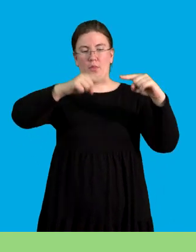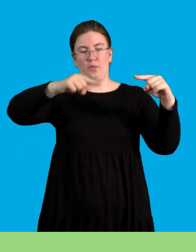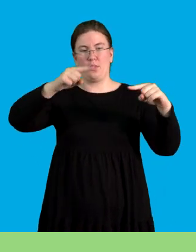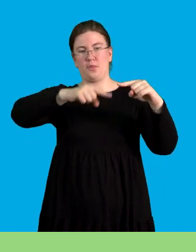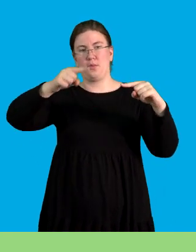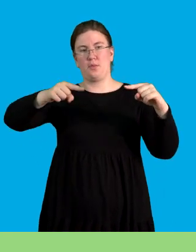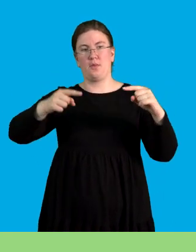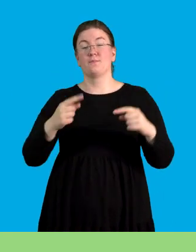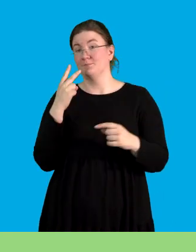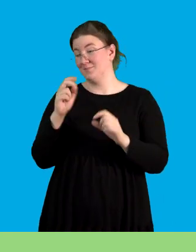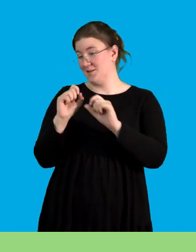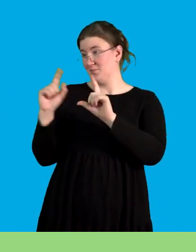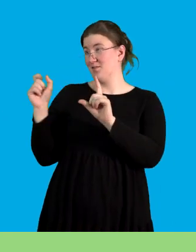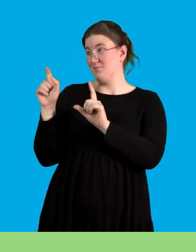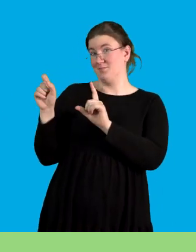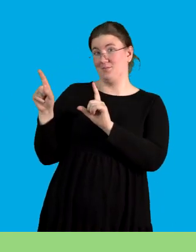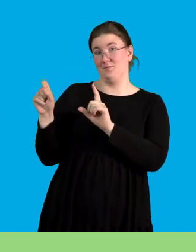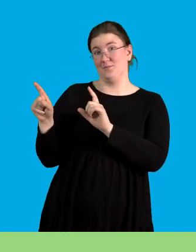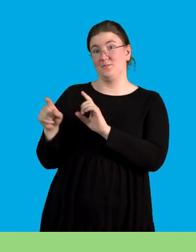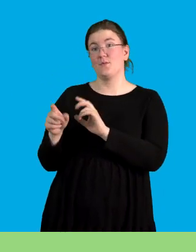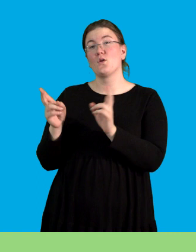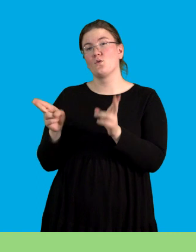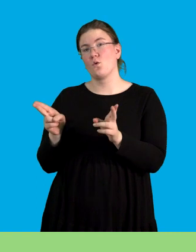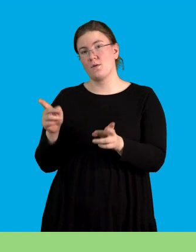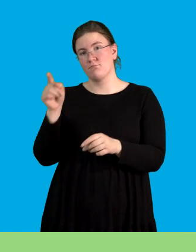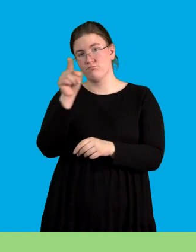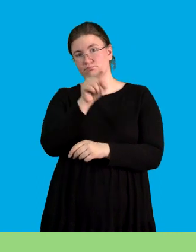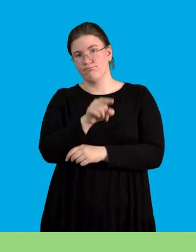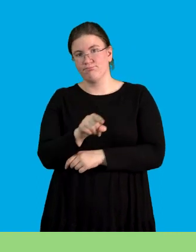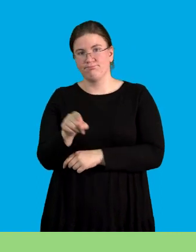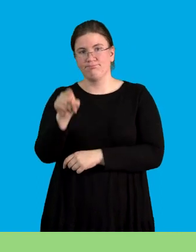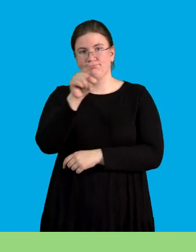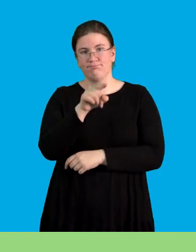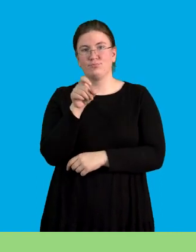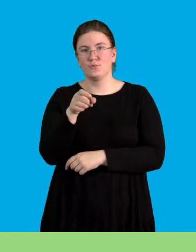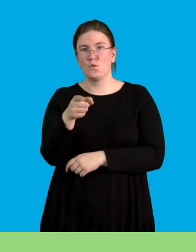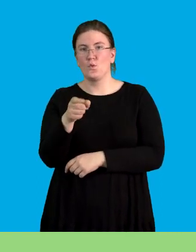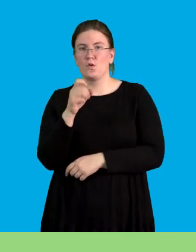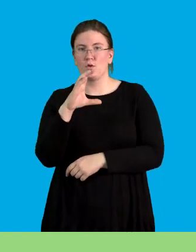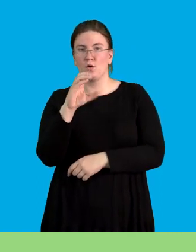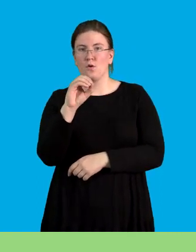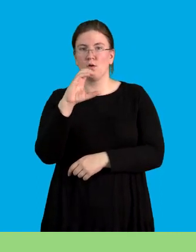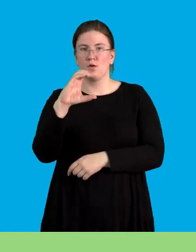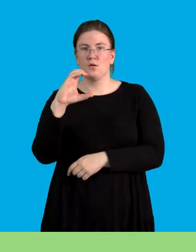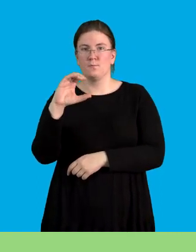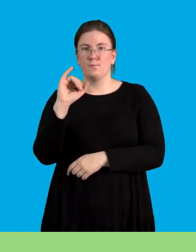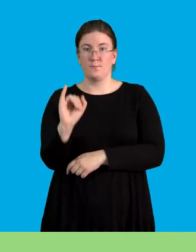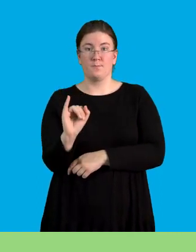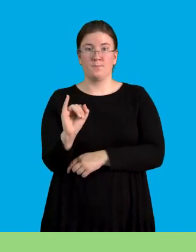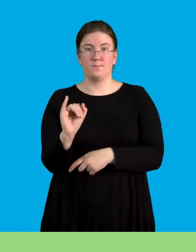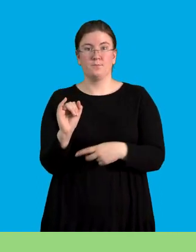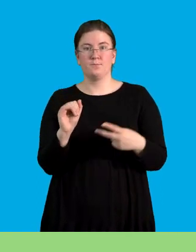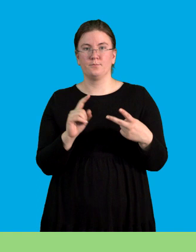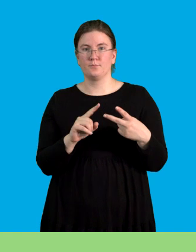diagram alongside, and usually the spherical shaped bacteria are called cocci